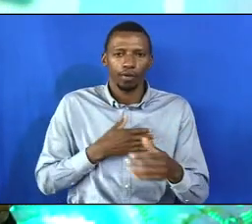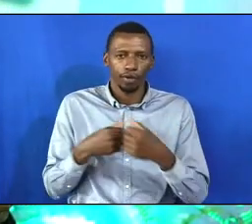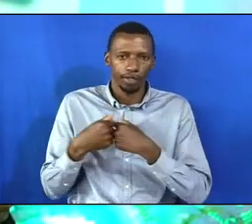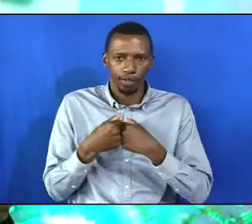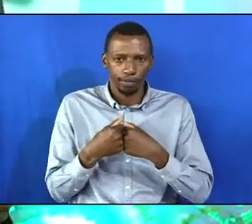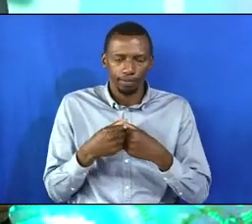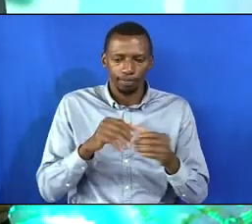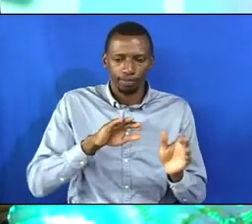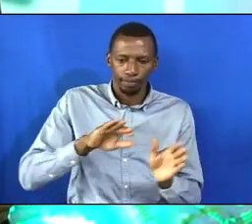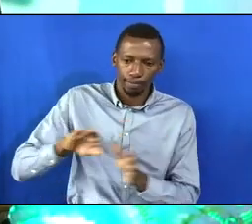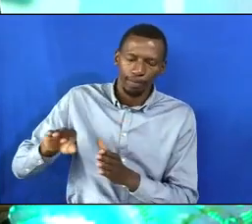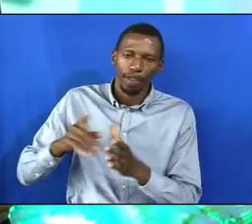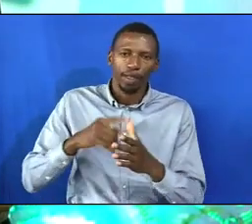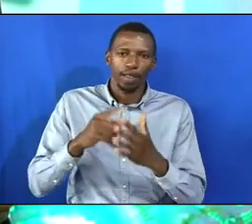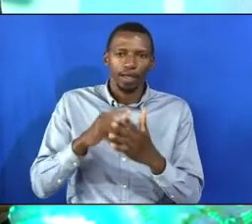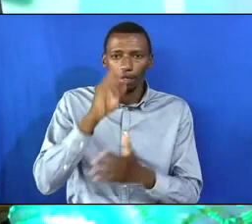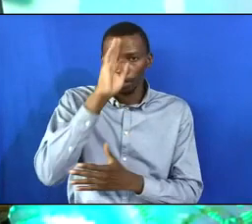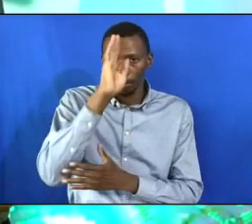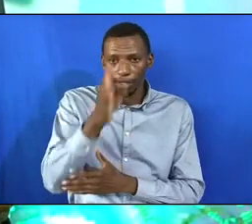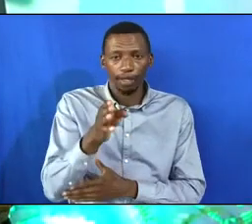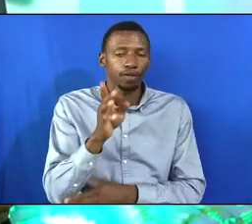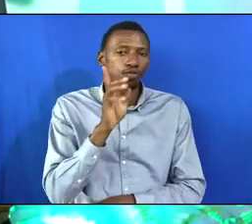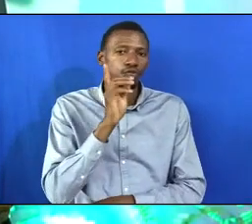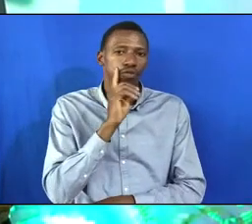Then on Sunday, tomorrow,